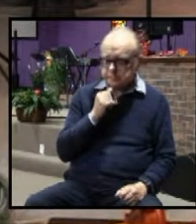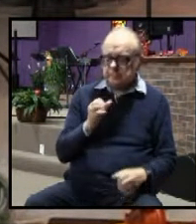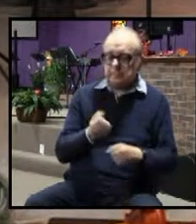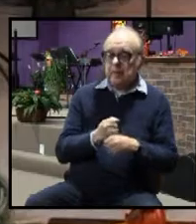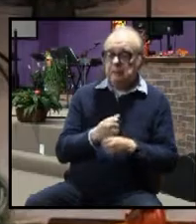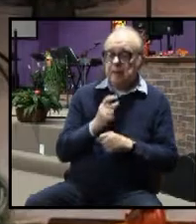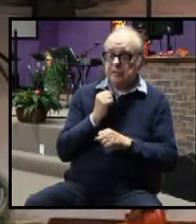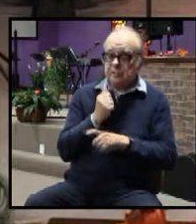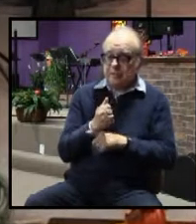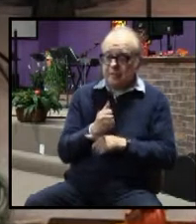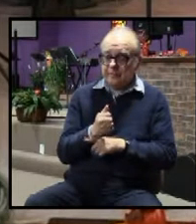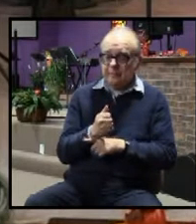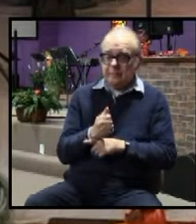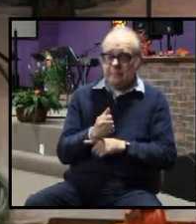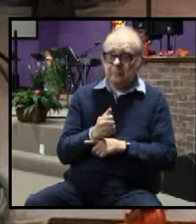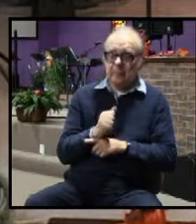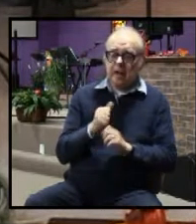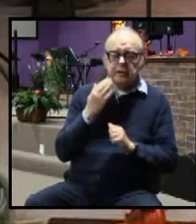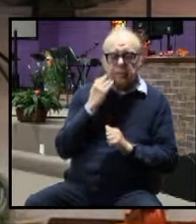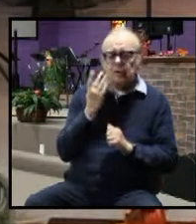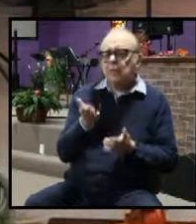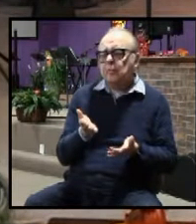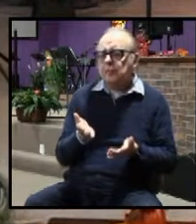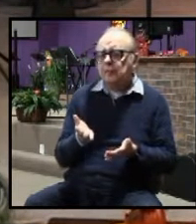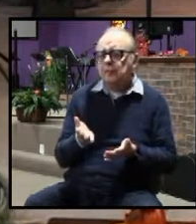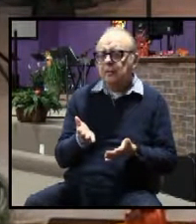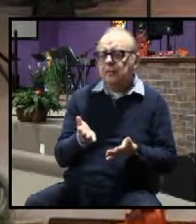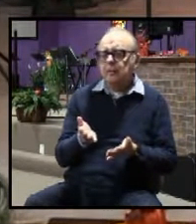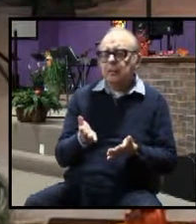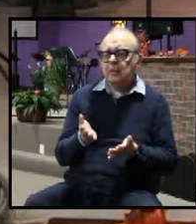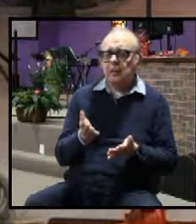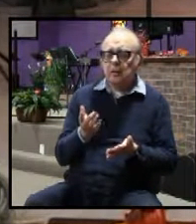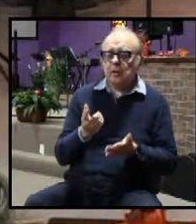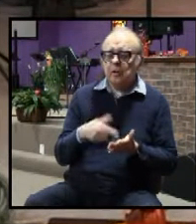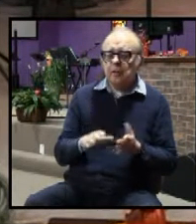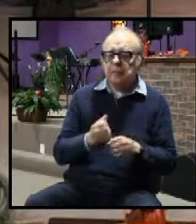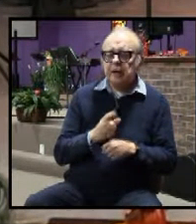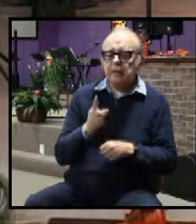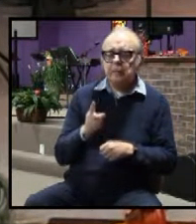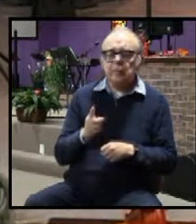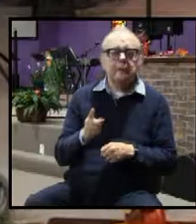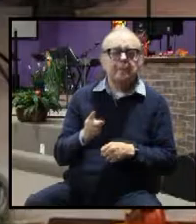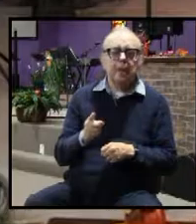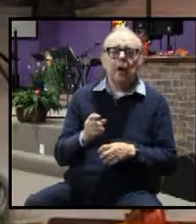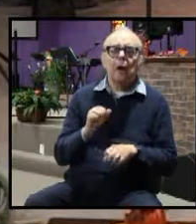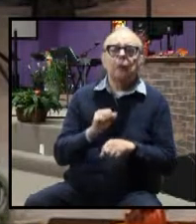If you didn't create yourself, how do you know what makes you tick?